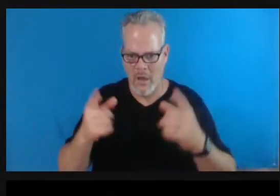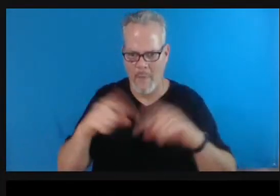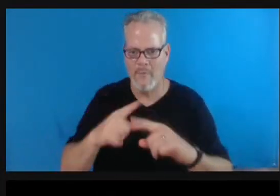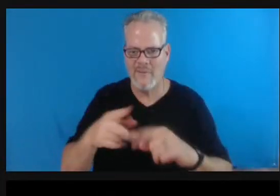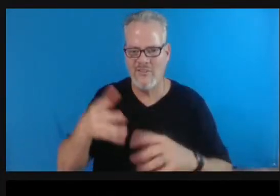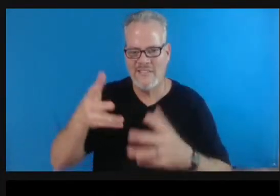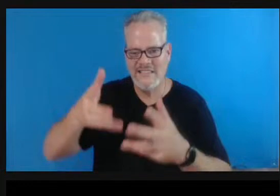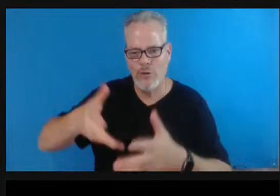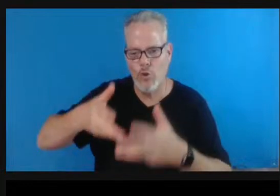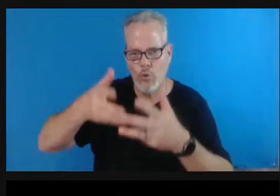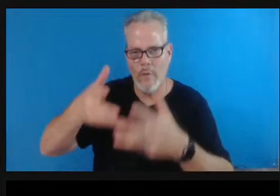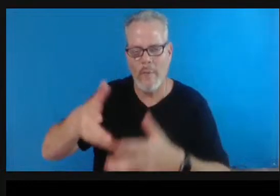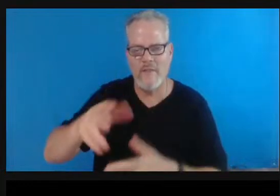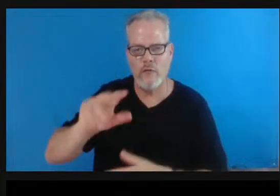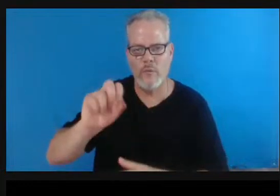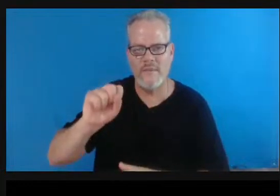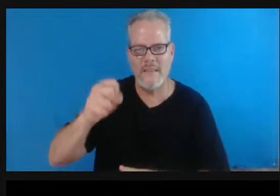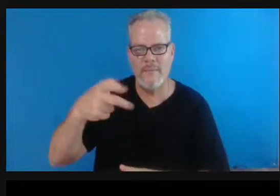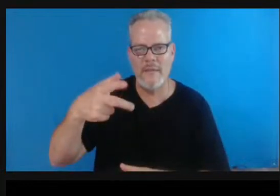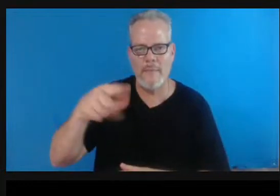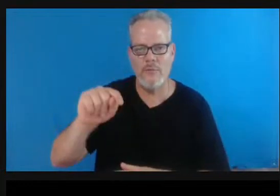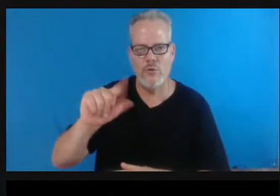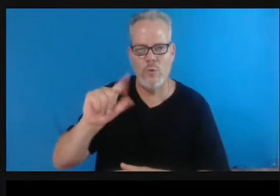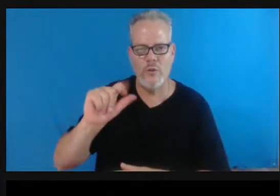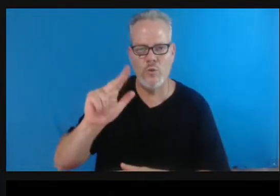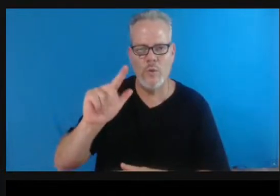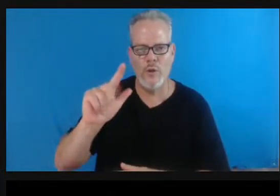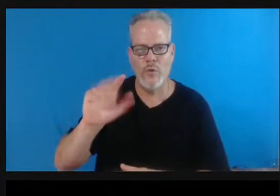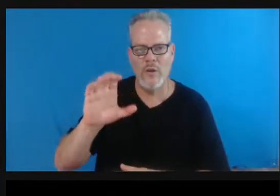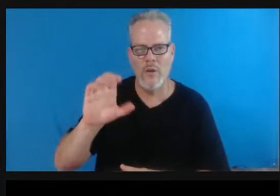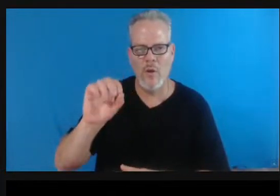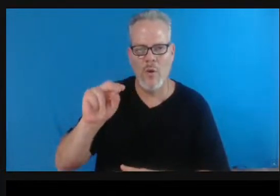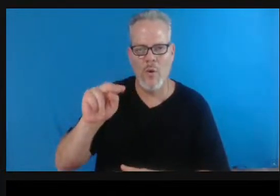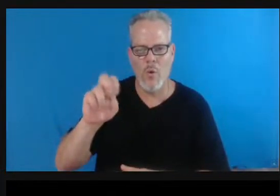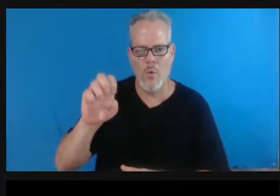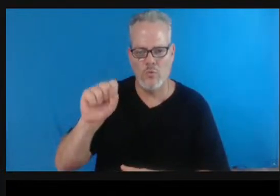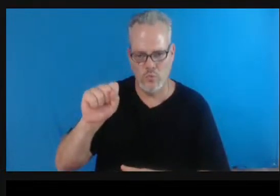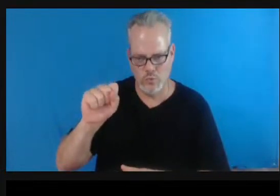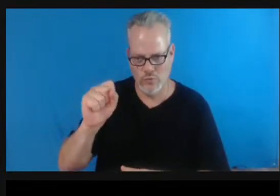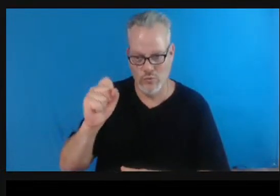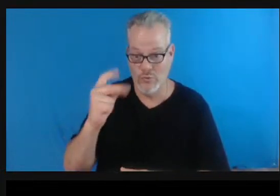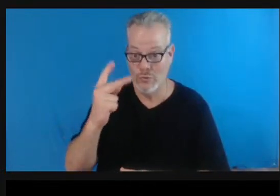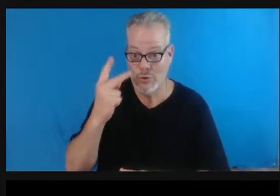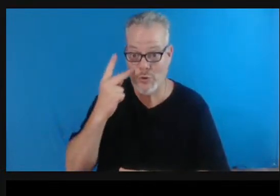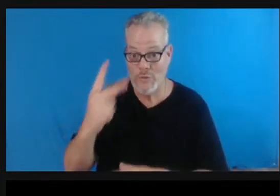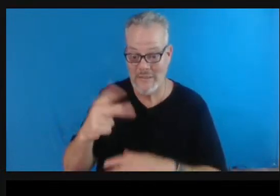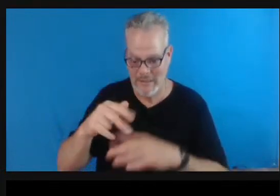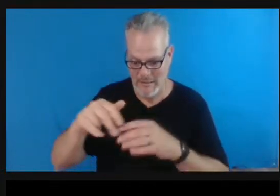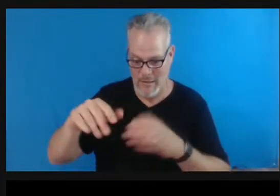September 2023 cones. You can see lava flows rising around them.